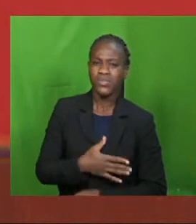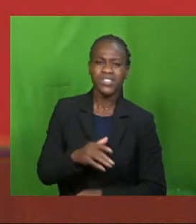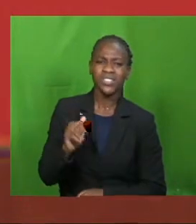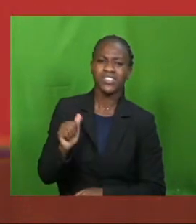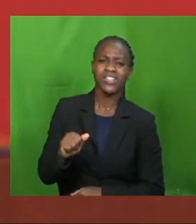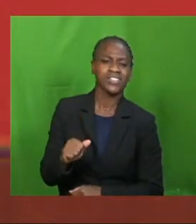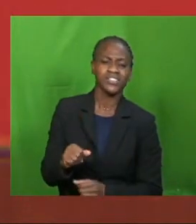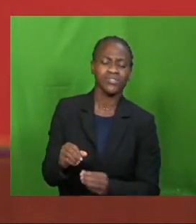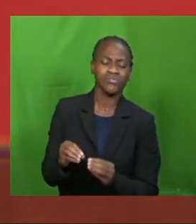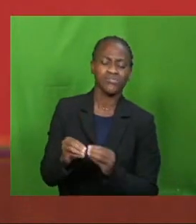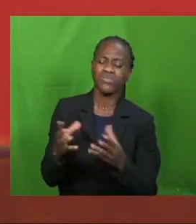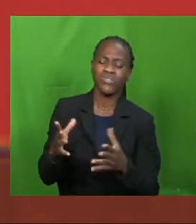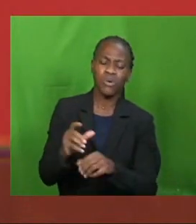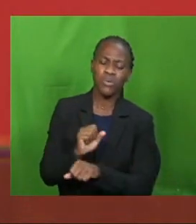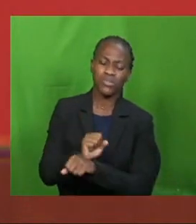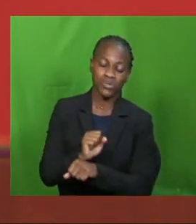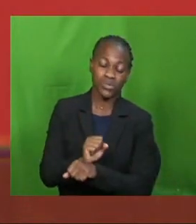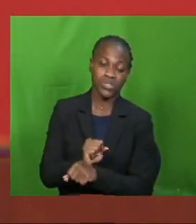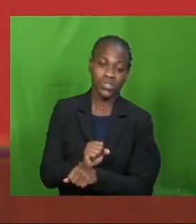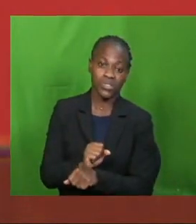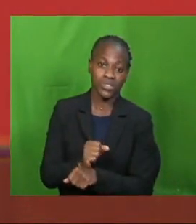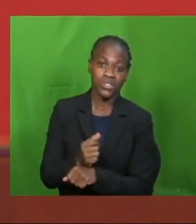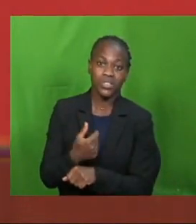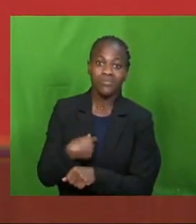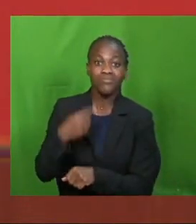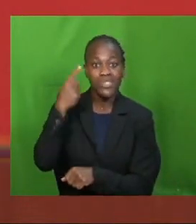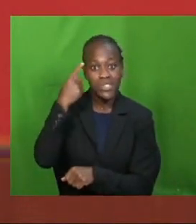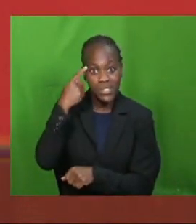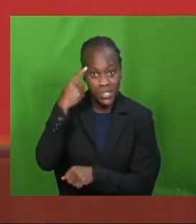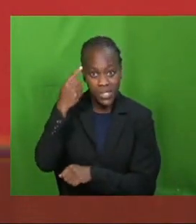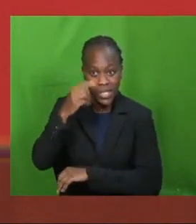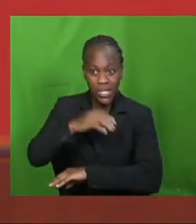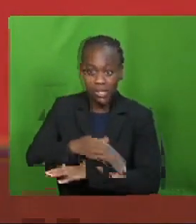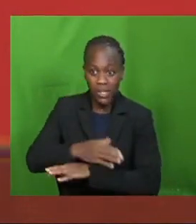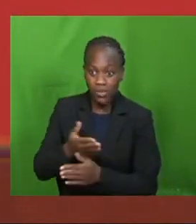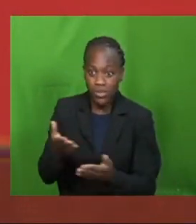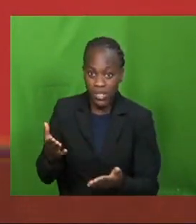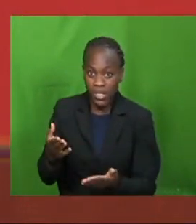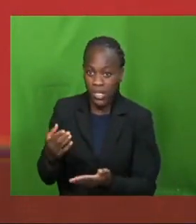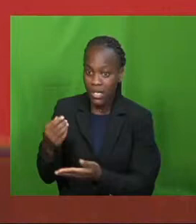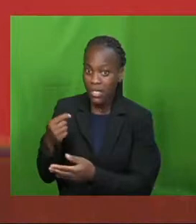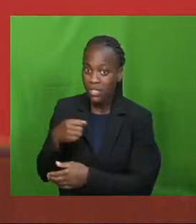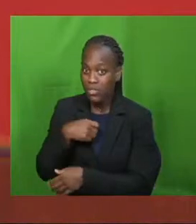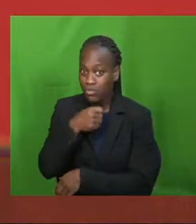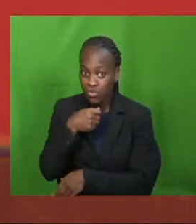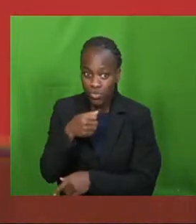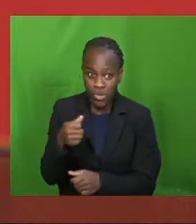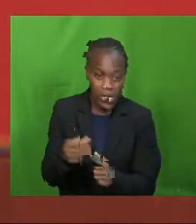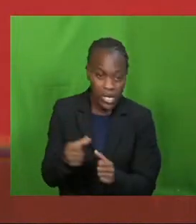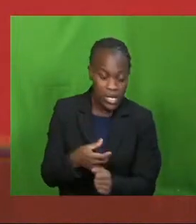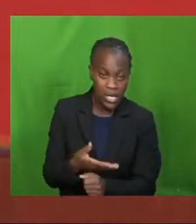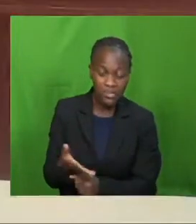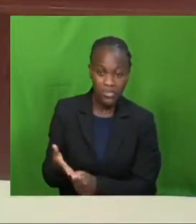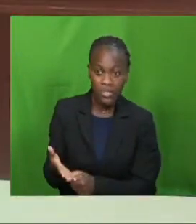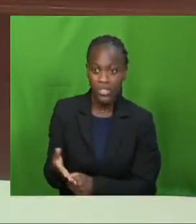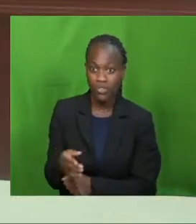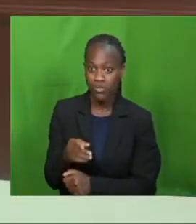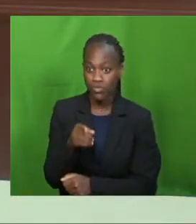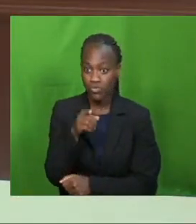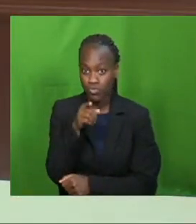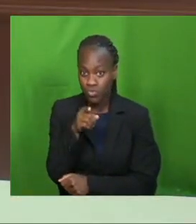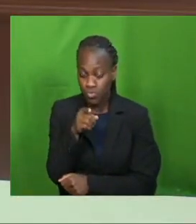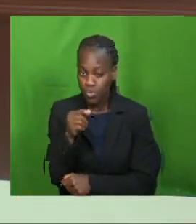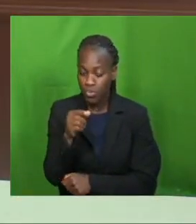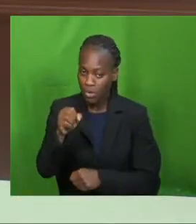I believe the table over here will be making sure whatever you are